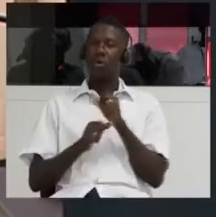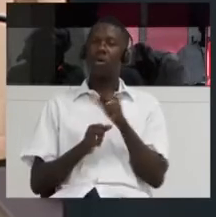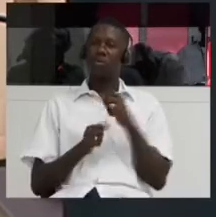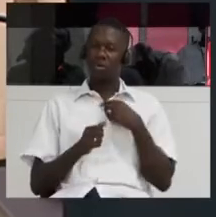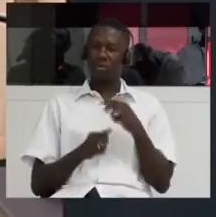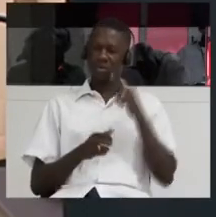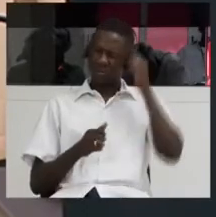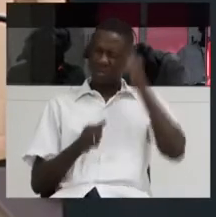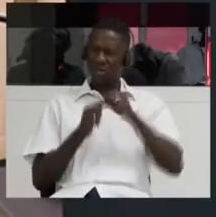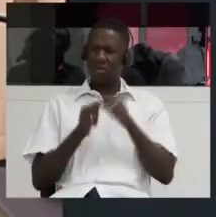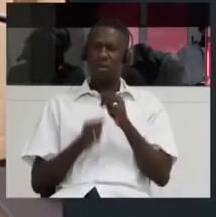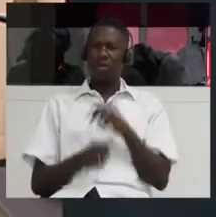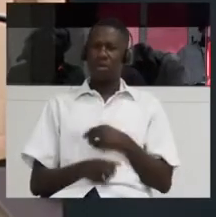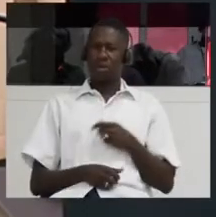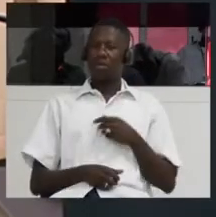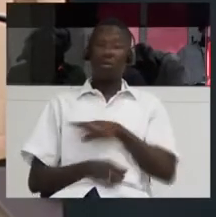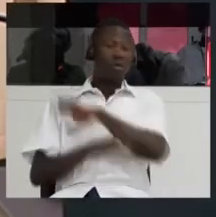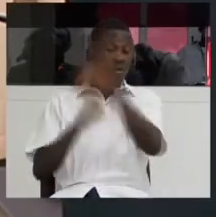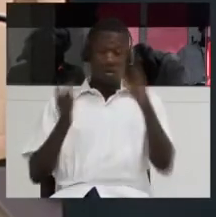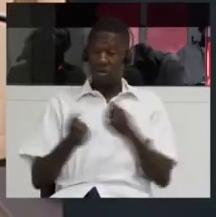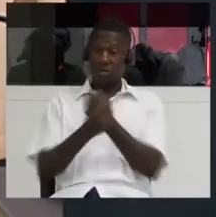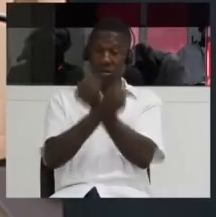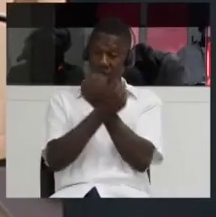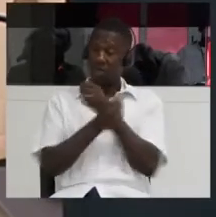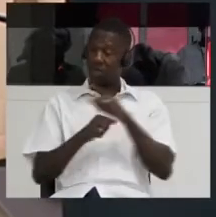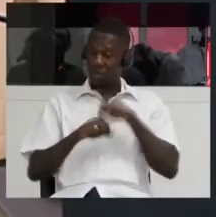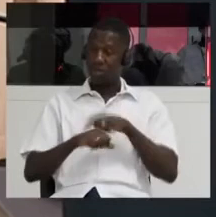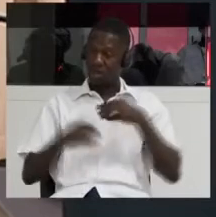But they were all arrested at the spot and parked in the cells.